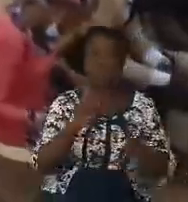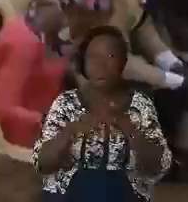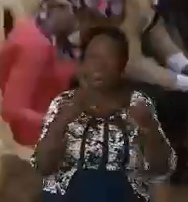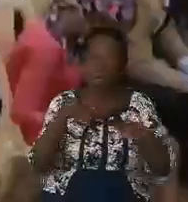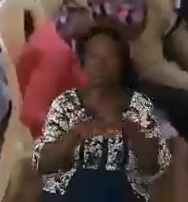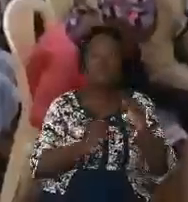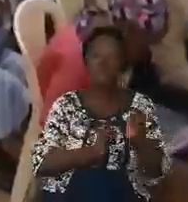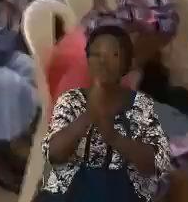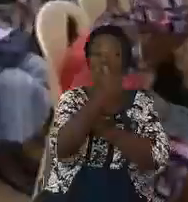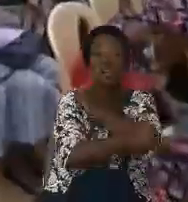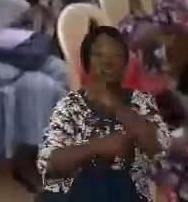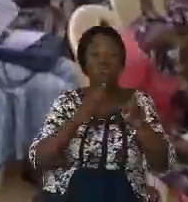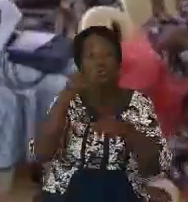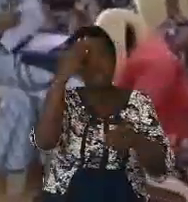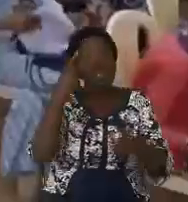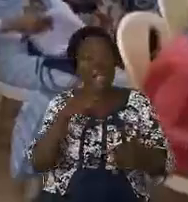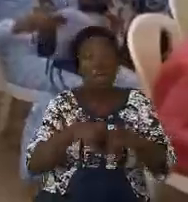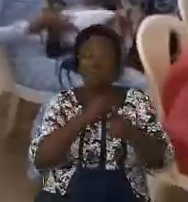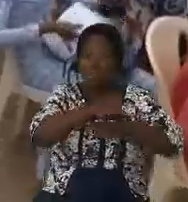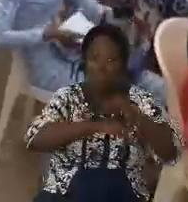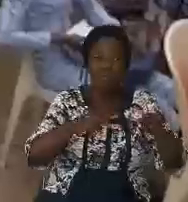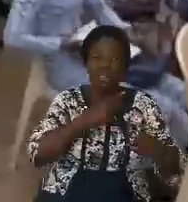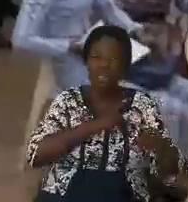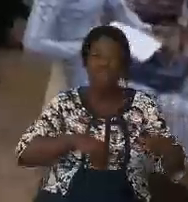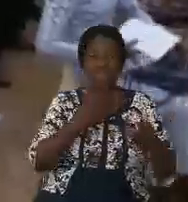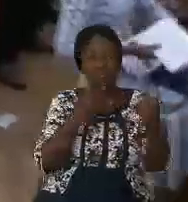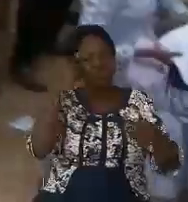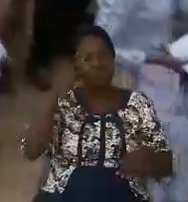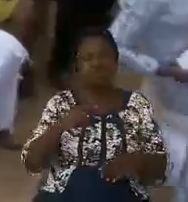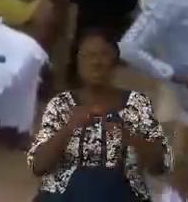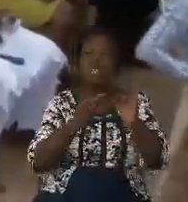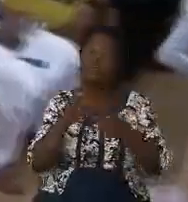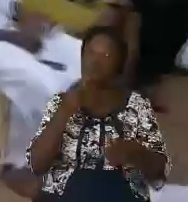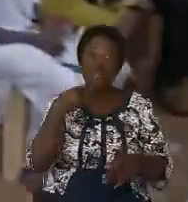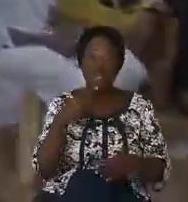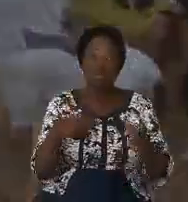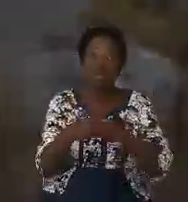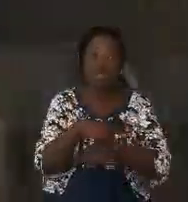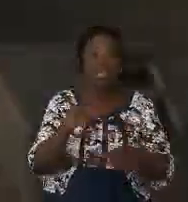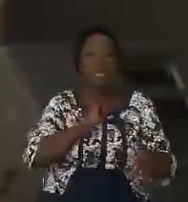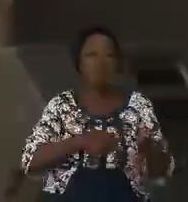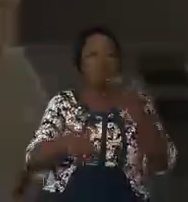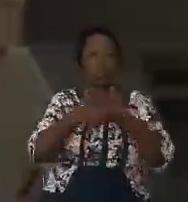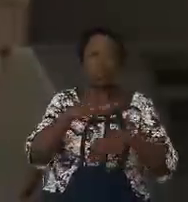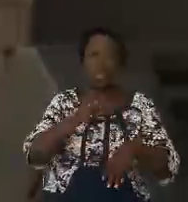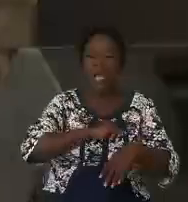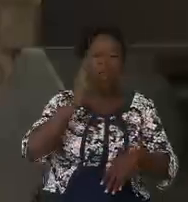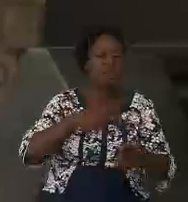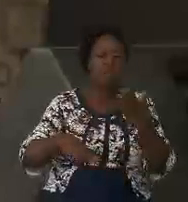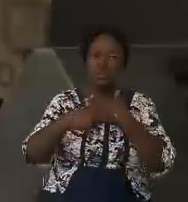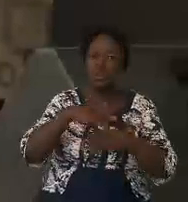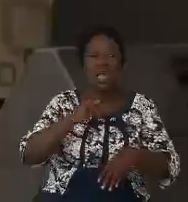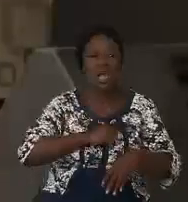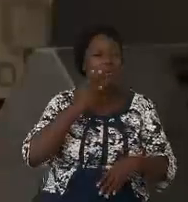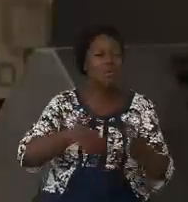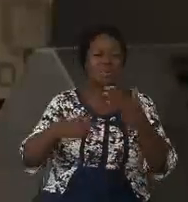any connection with God. But now in the far country, you see how you are suffering, and the Lord is waiting for you. If you will say